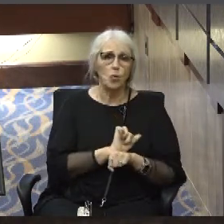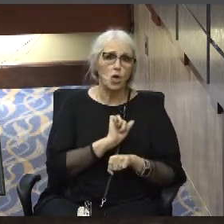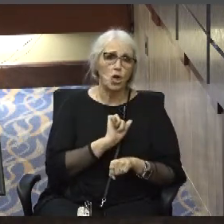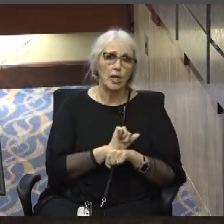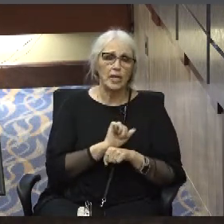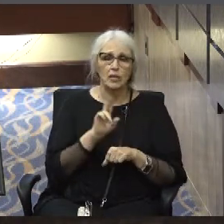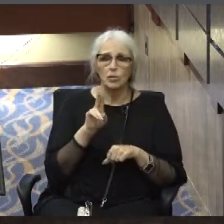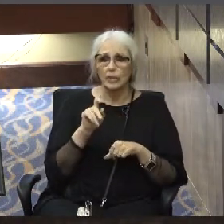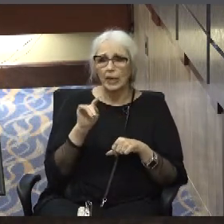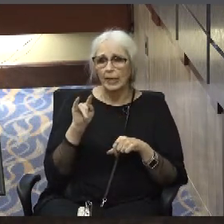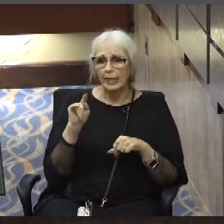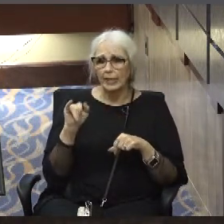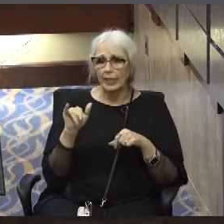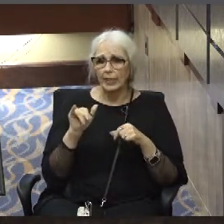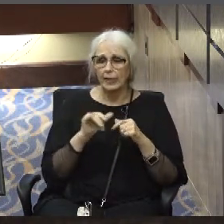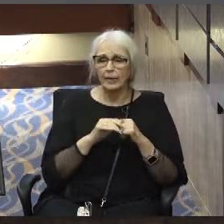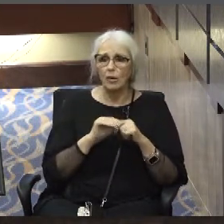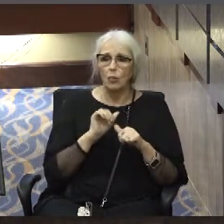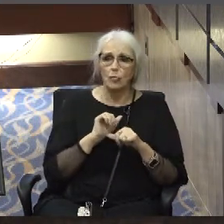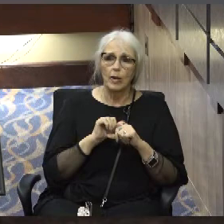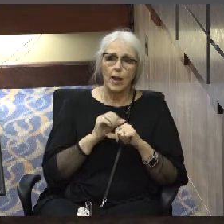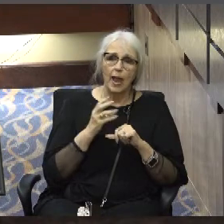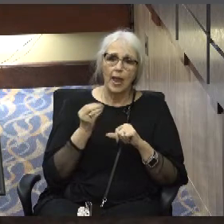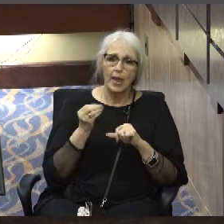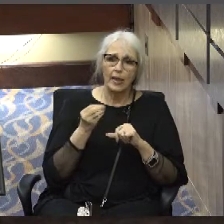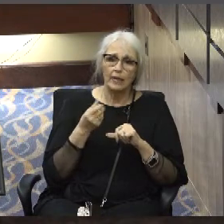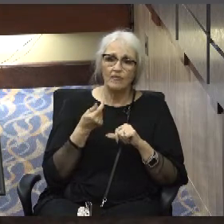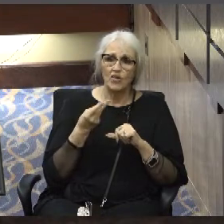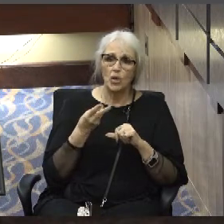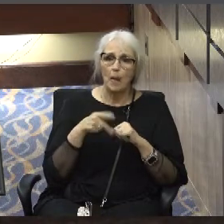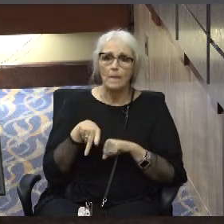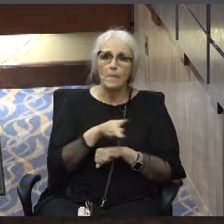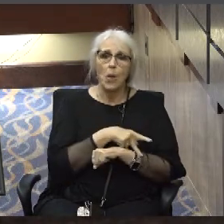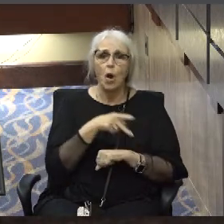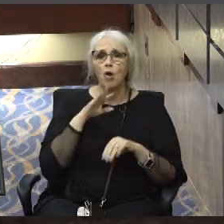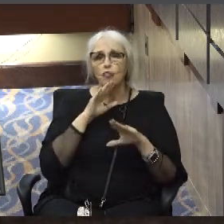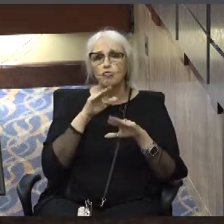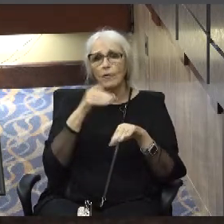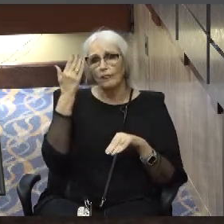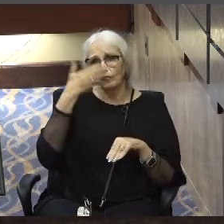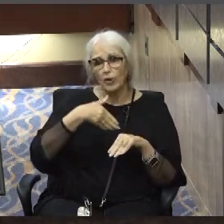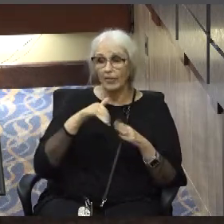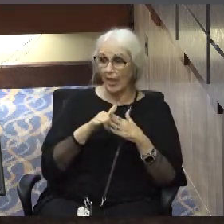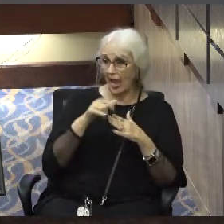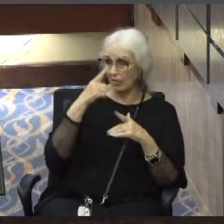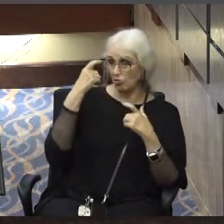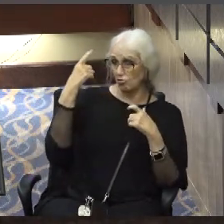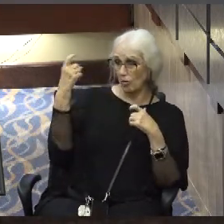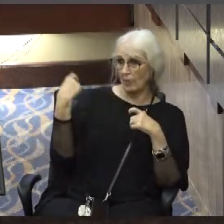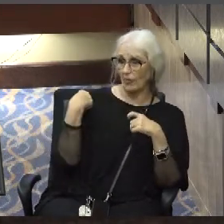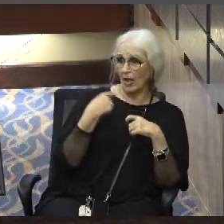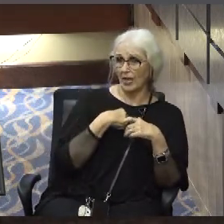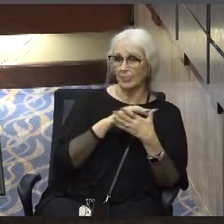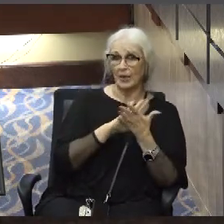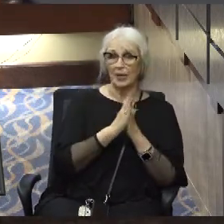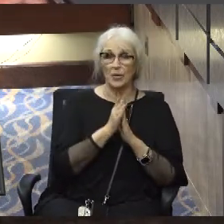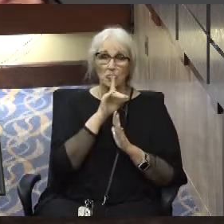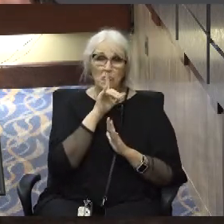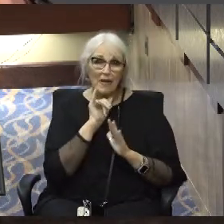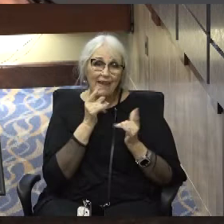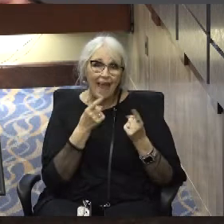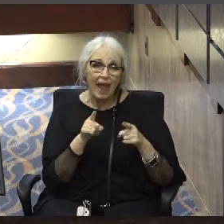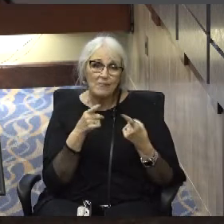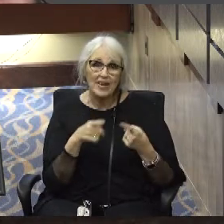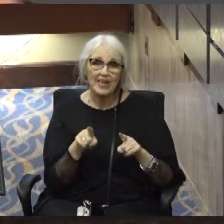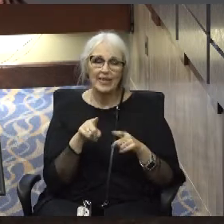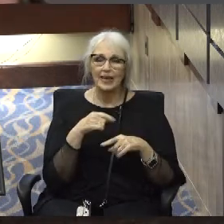front, Lisa, that U Parks and Riverfront, I mean, that's a dream for all of us becoming a reality. I mean, that's been,